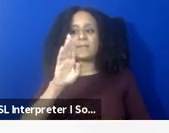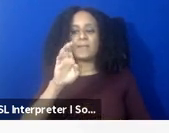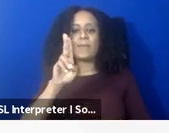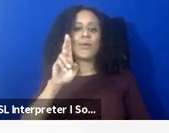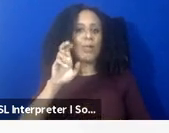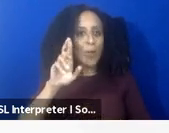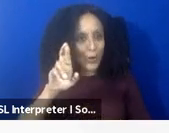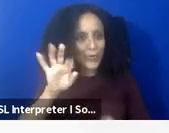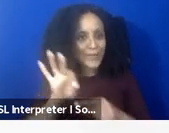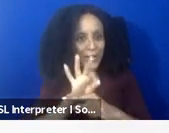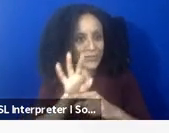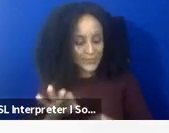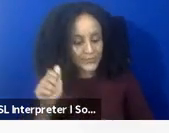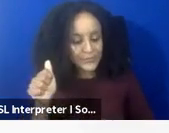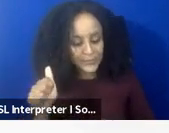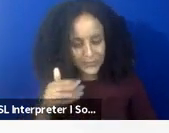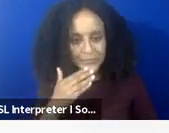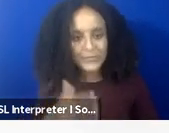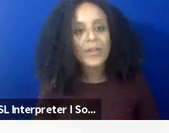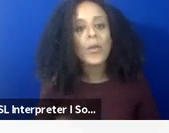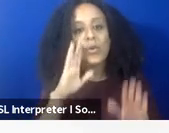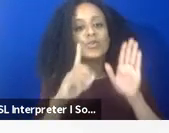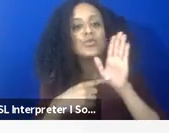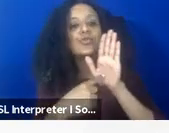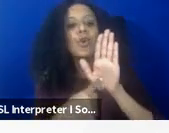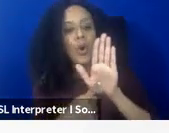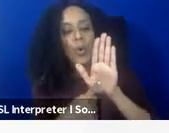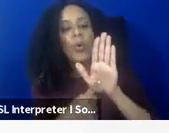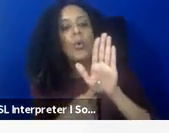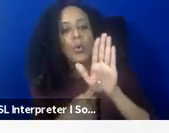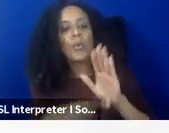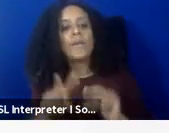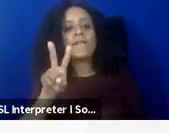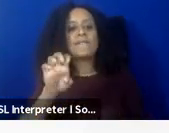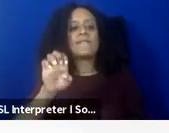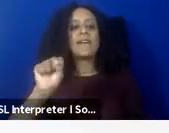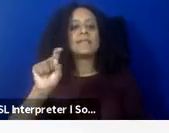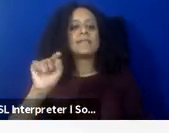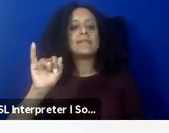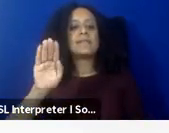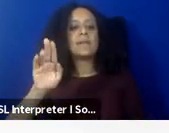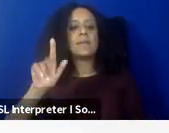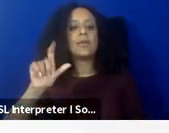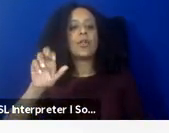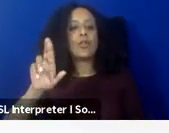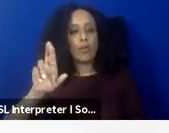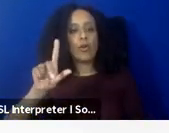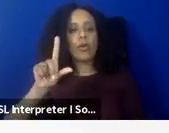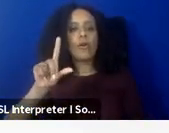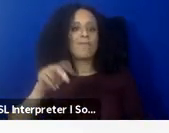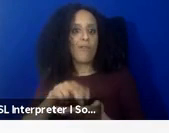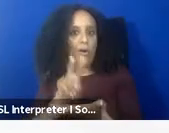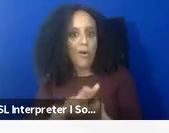So I highlighted just a few articles here to illustrate the overlap of vestibular dysfunction, falls, and diabetes